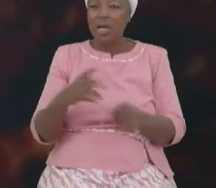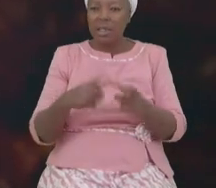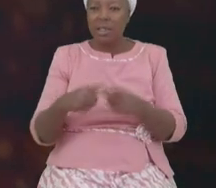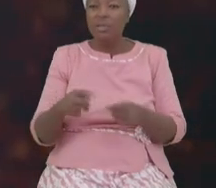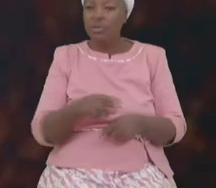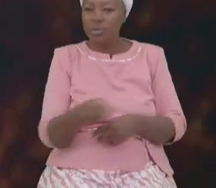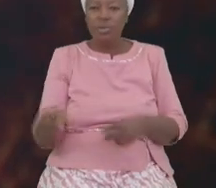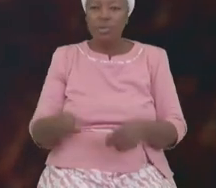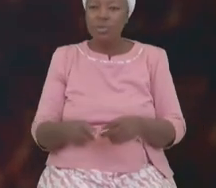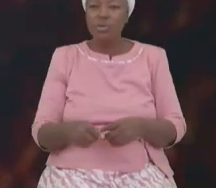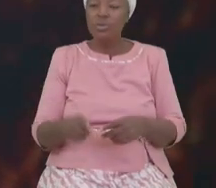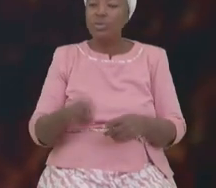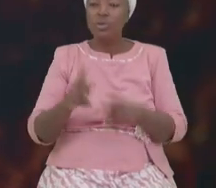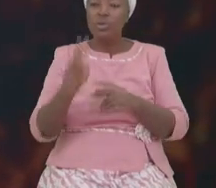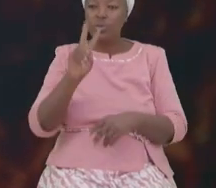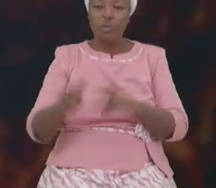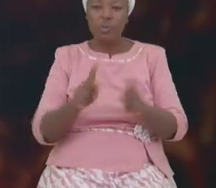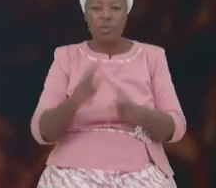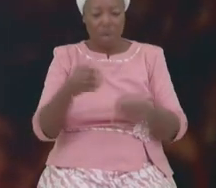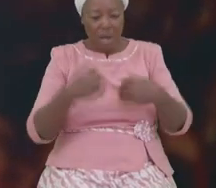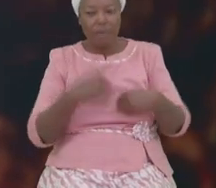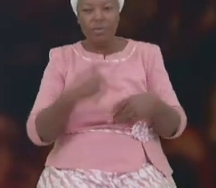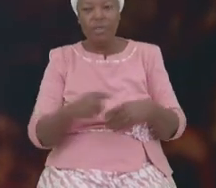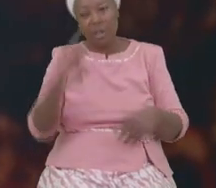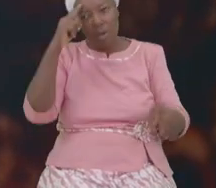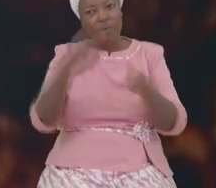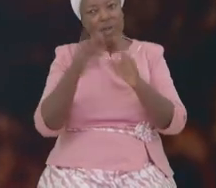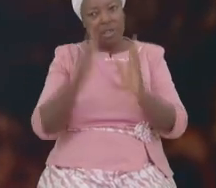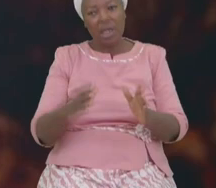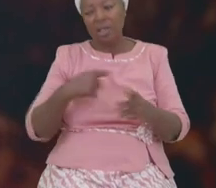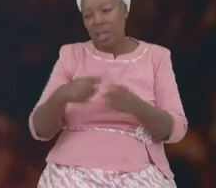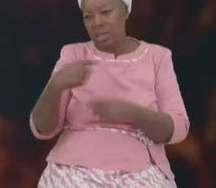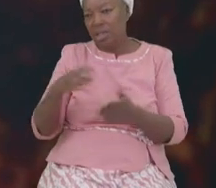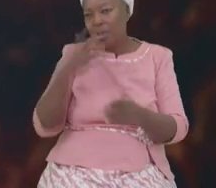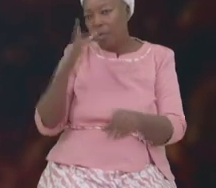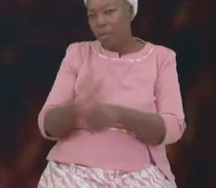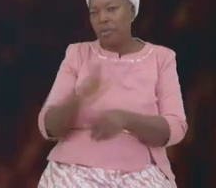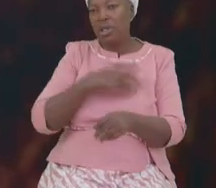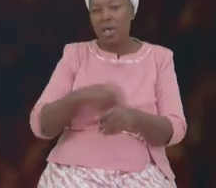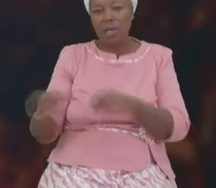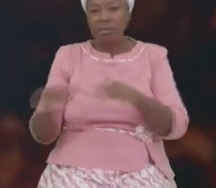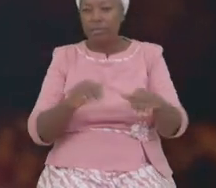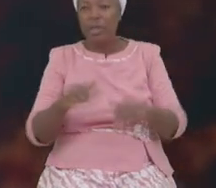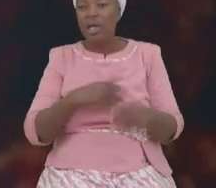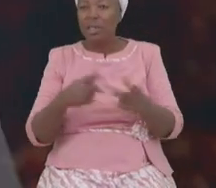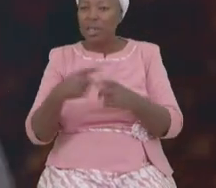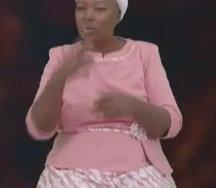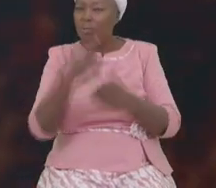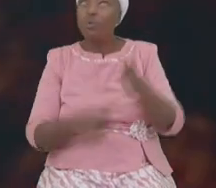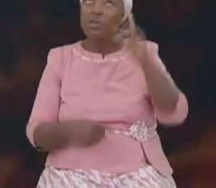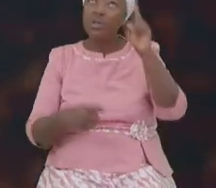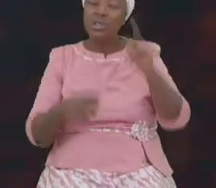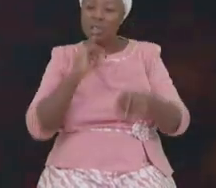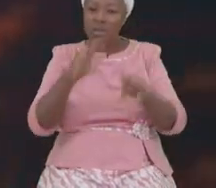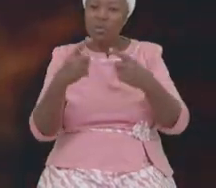two sides, you have the document that states the promise, the performance, and what is going to